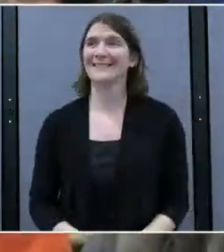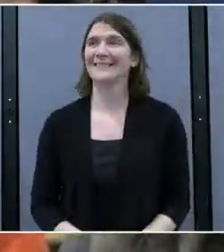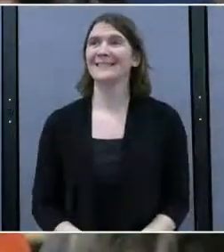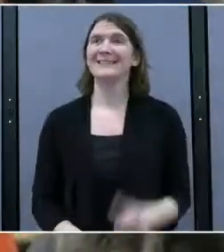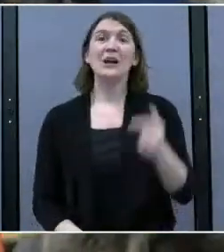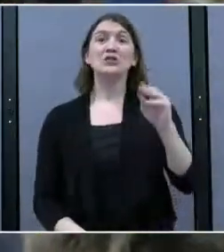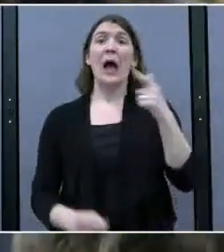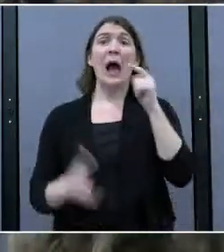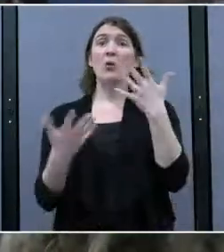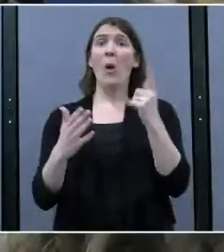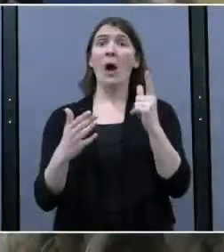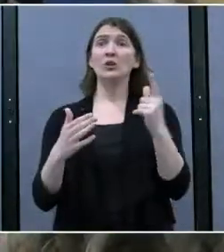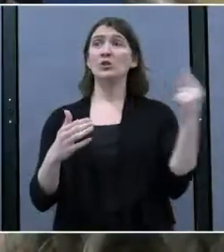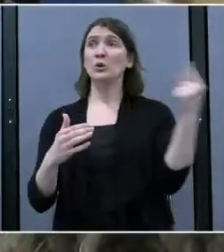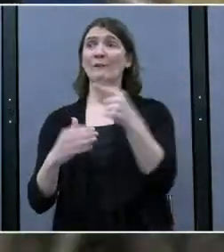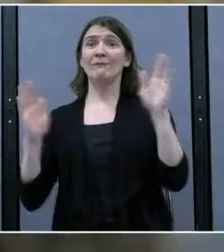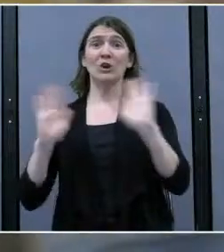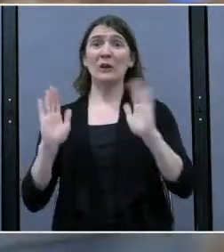Christine.